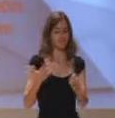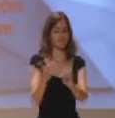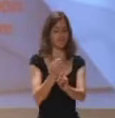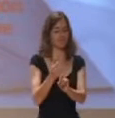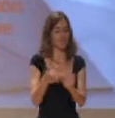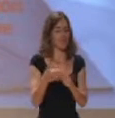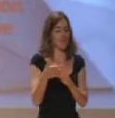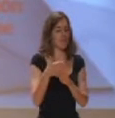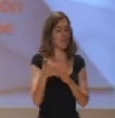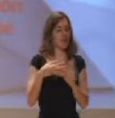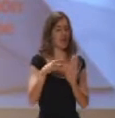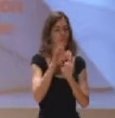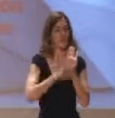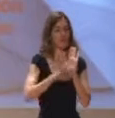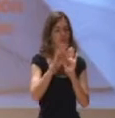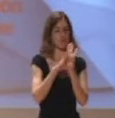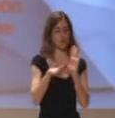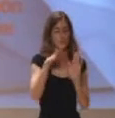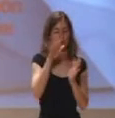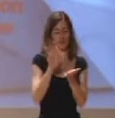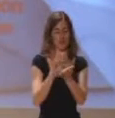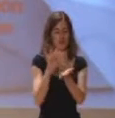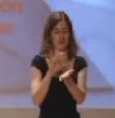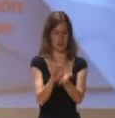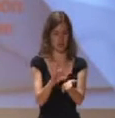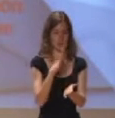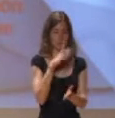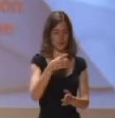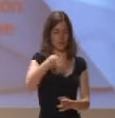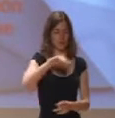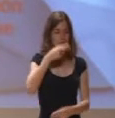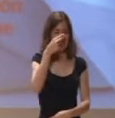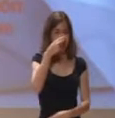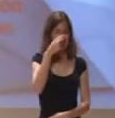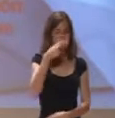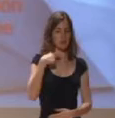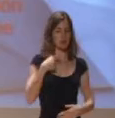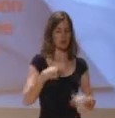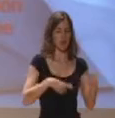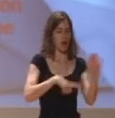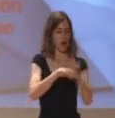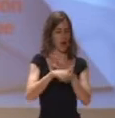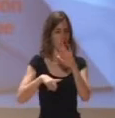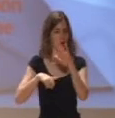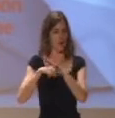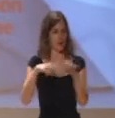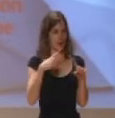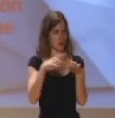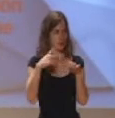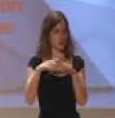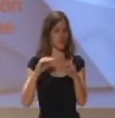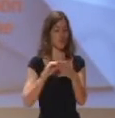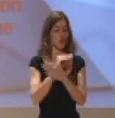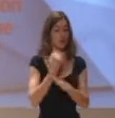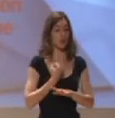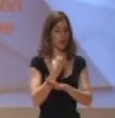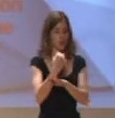finished, but we are very interested in software and services, and we are very interested